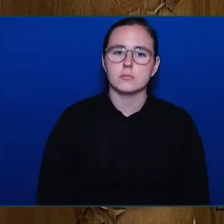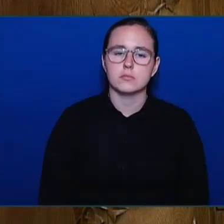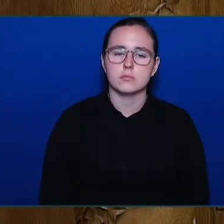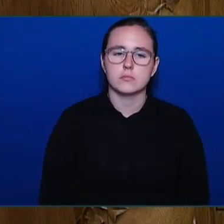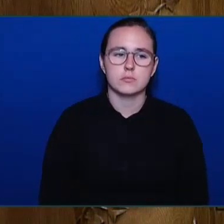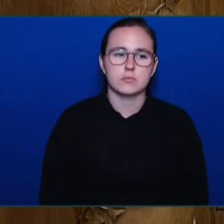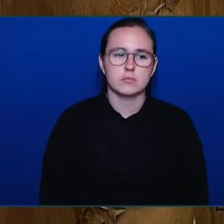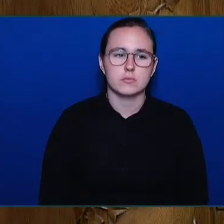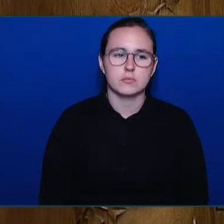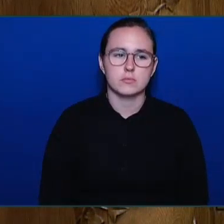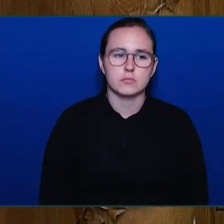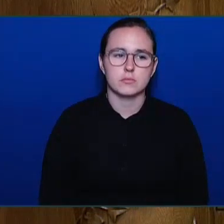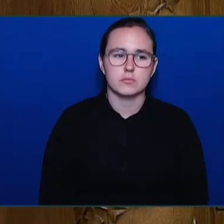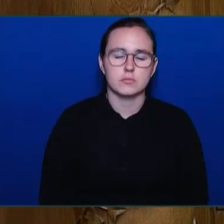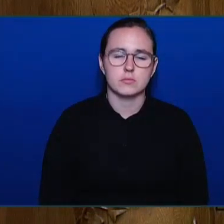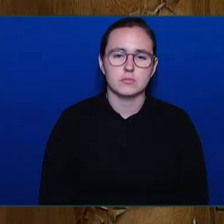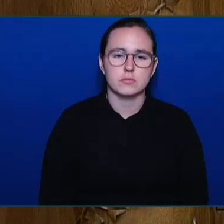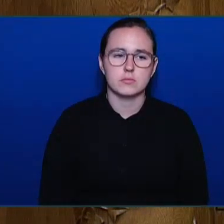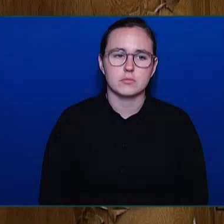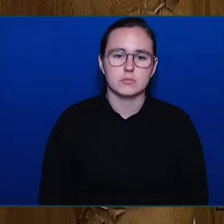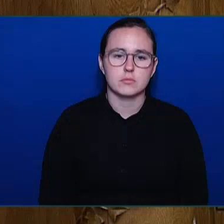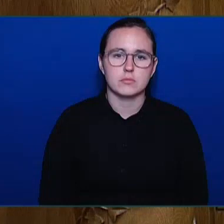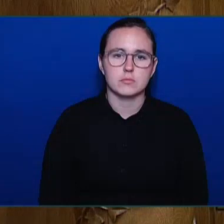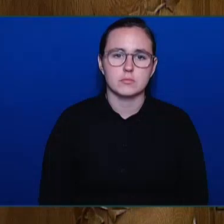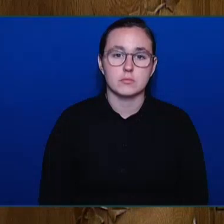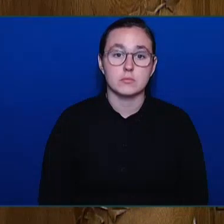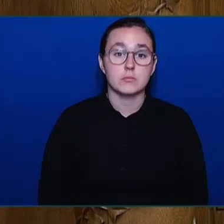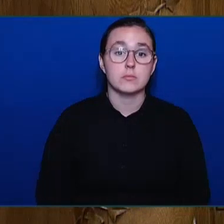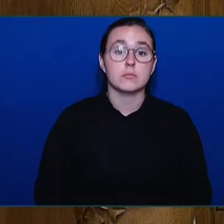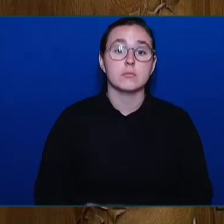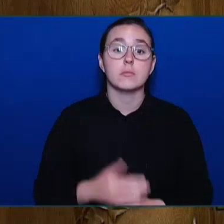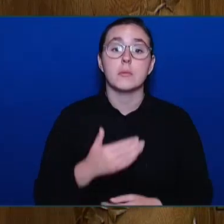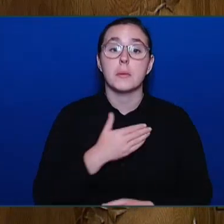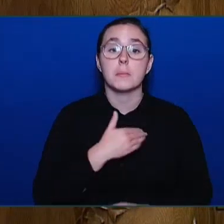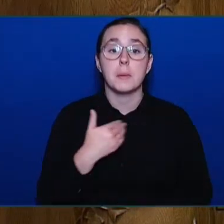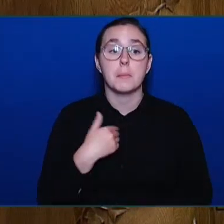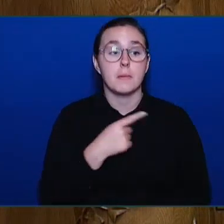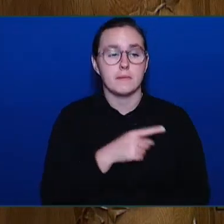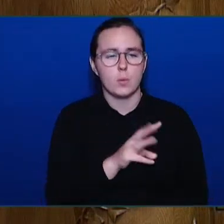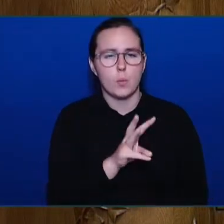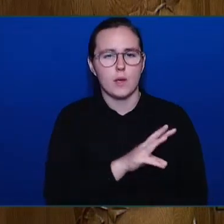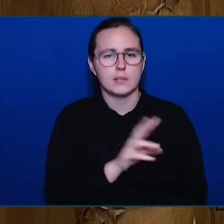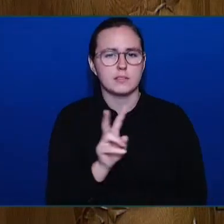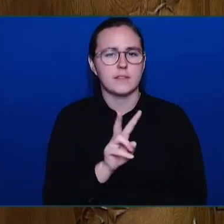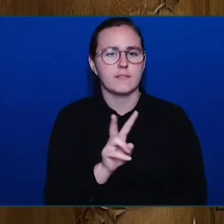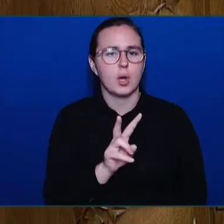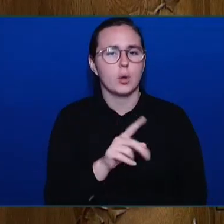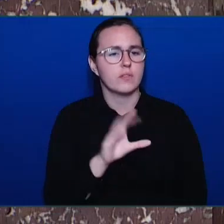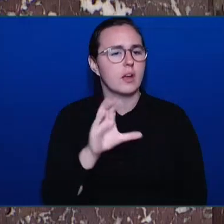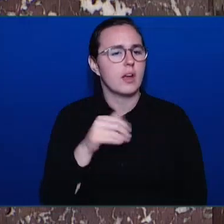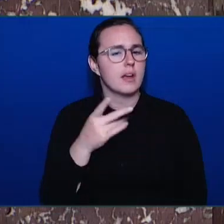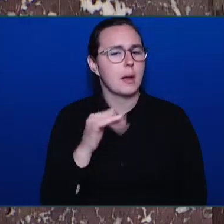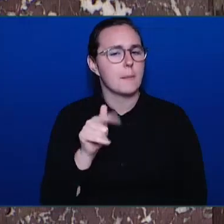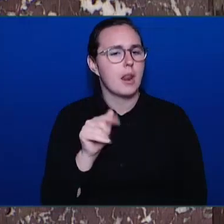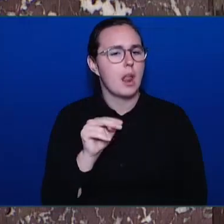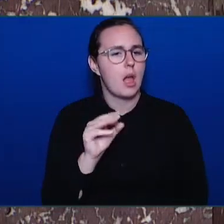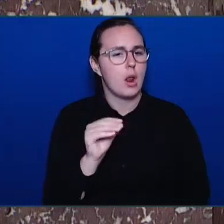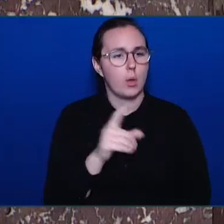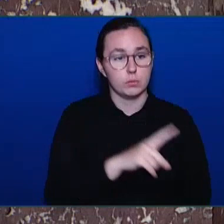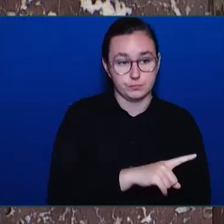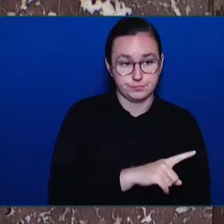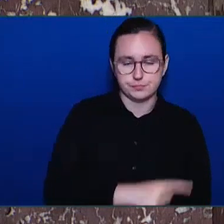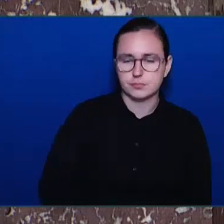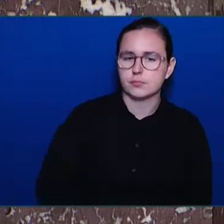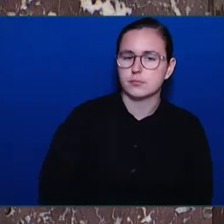Member for West Vancouver Capilano. Thank you, Mr. Speaker. This is a two-term government that has had 6 years to